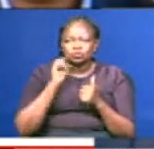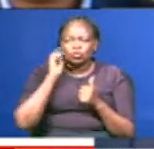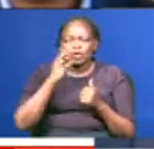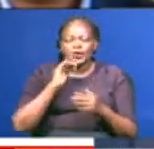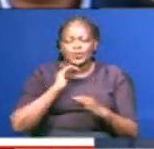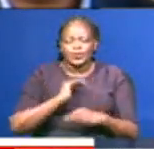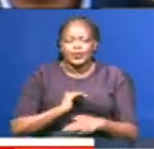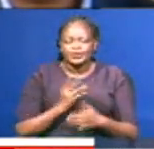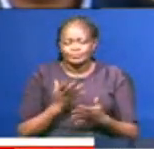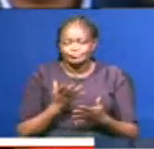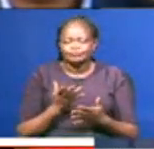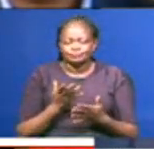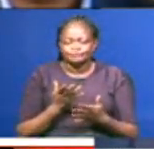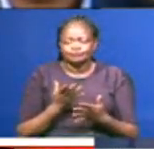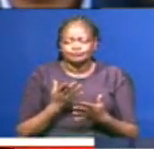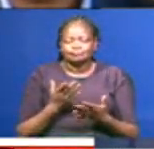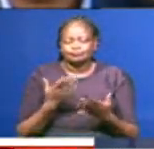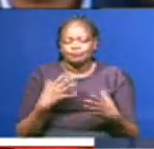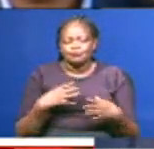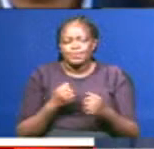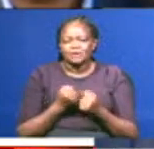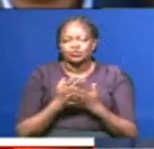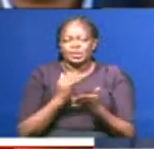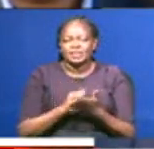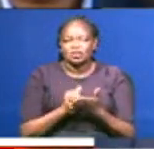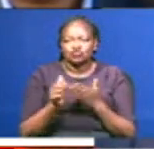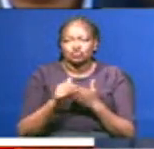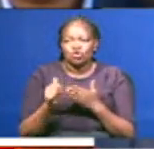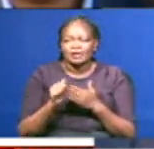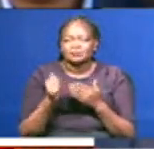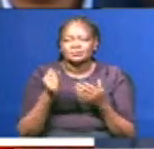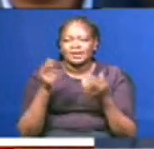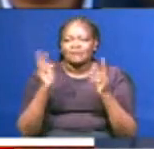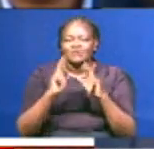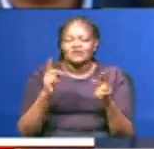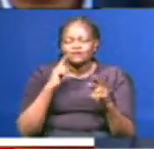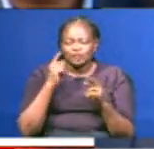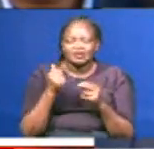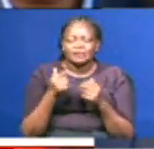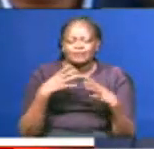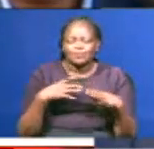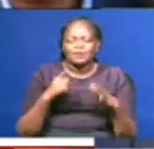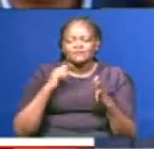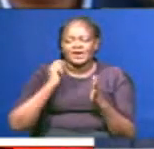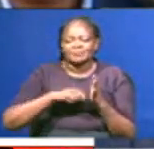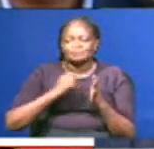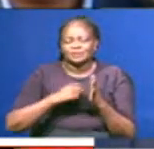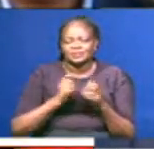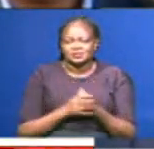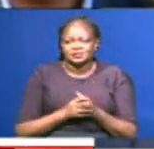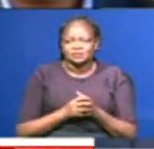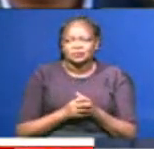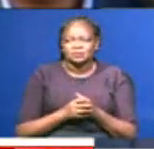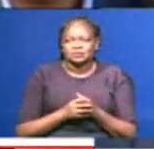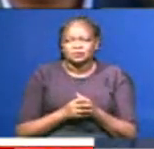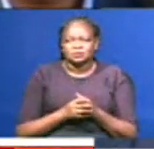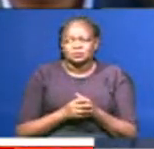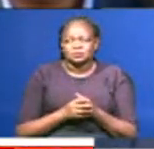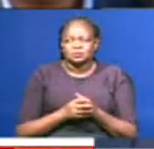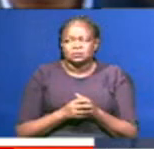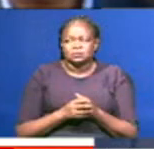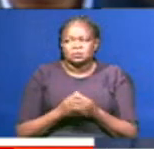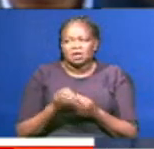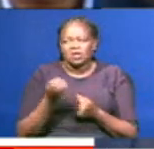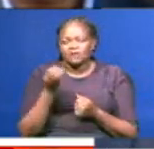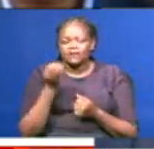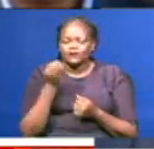on the dollar to ensure that those dollars are available for the rest of the industry in manufacturing, in the food security where